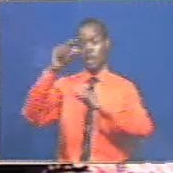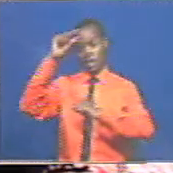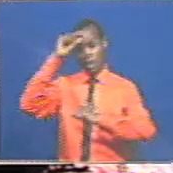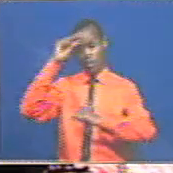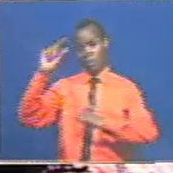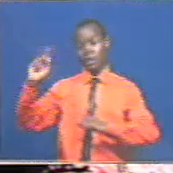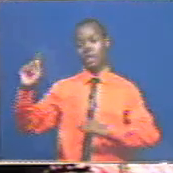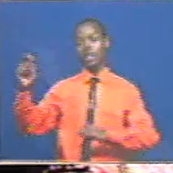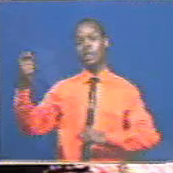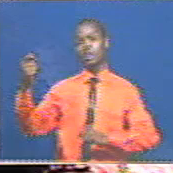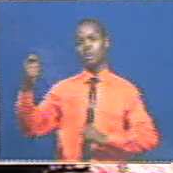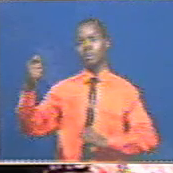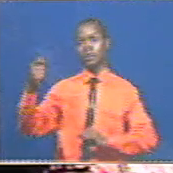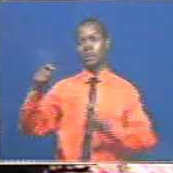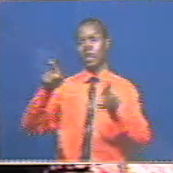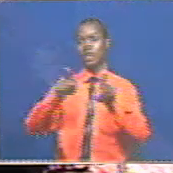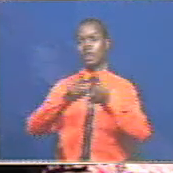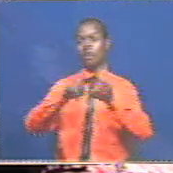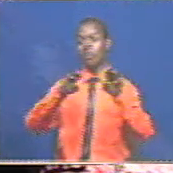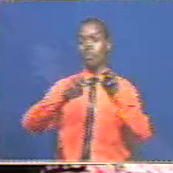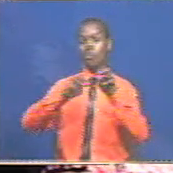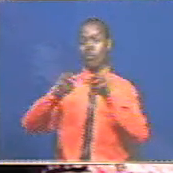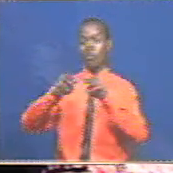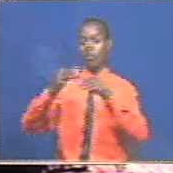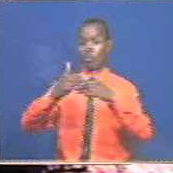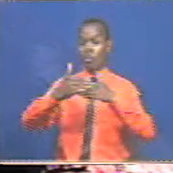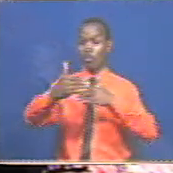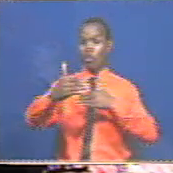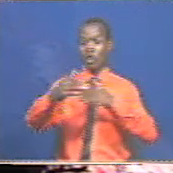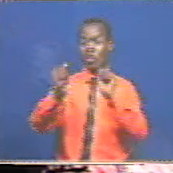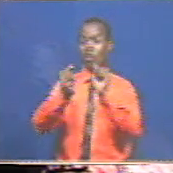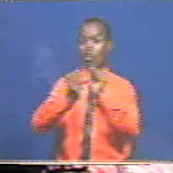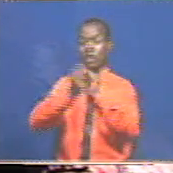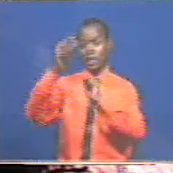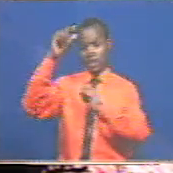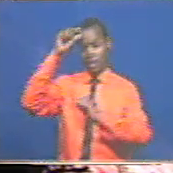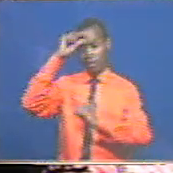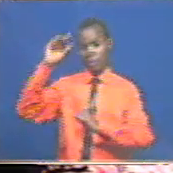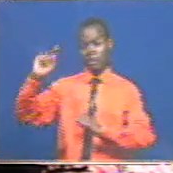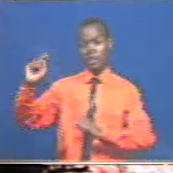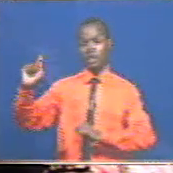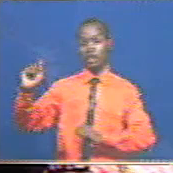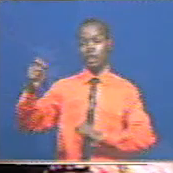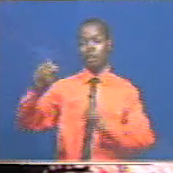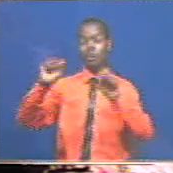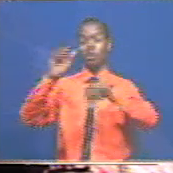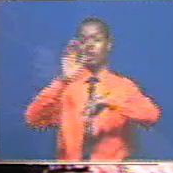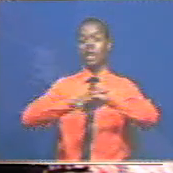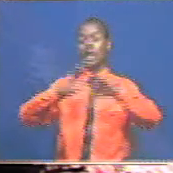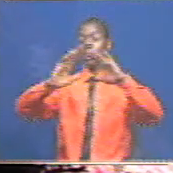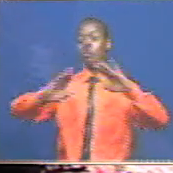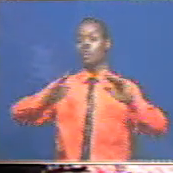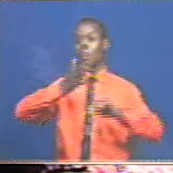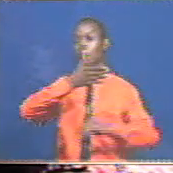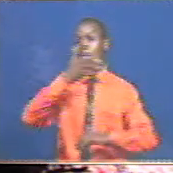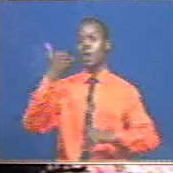in a bit that is moving forward with government of Kenya in affordable housing because we are having a